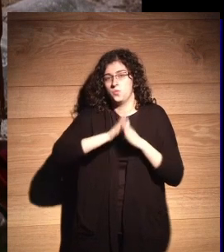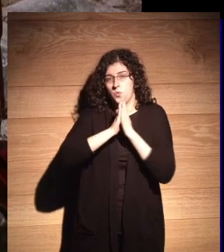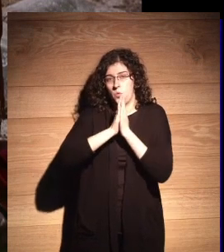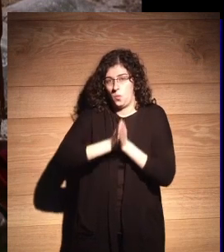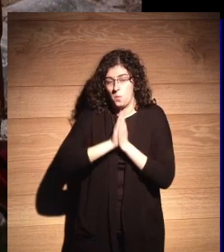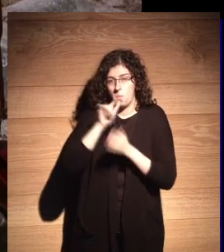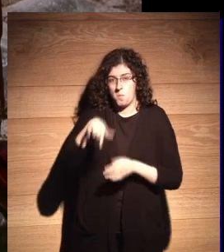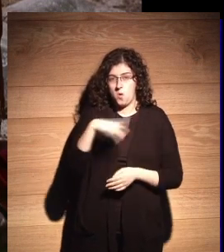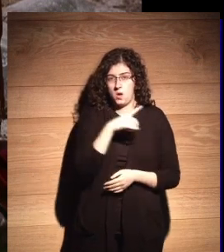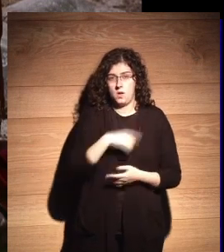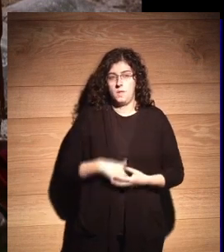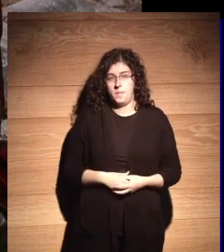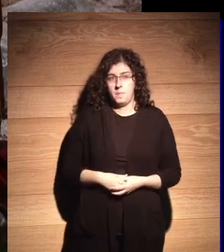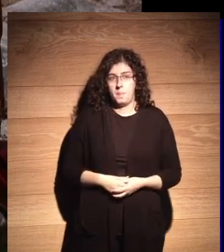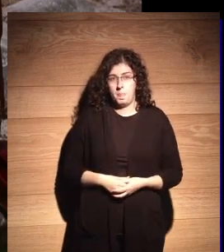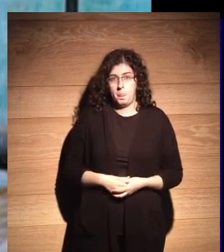Also, yeah.